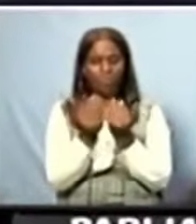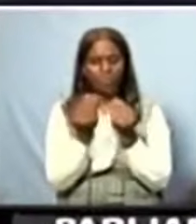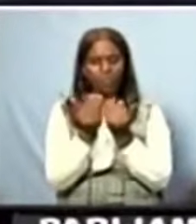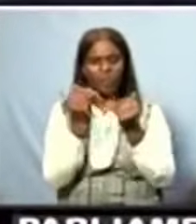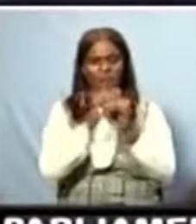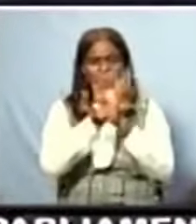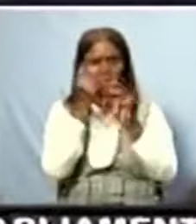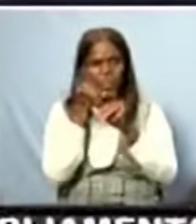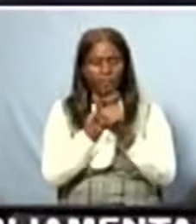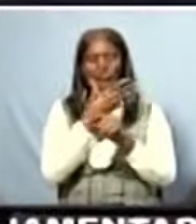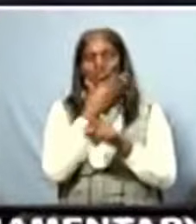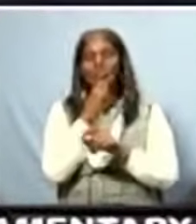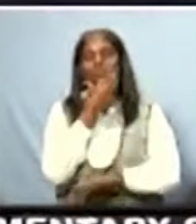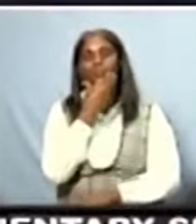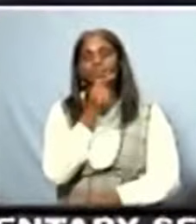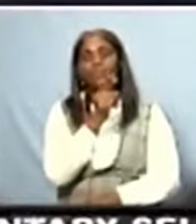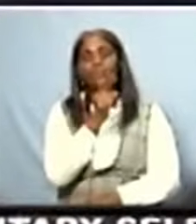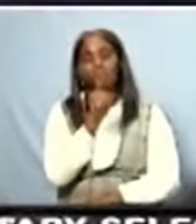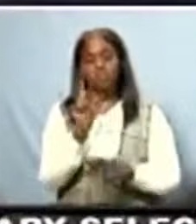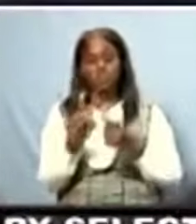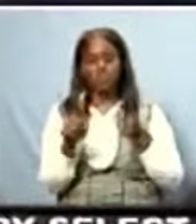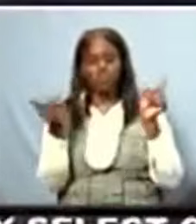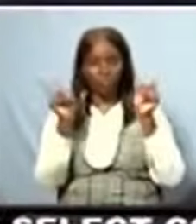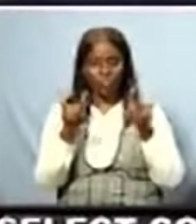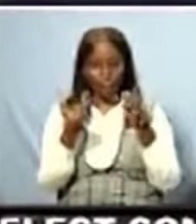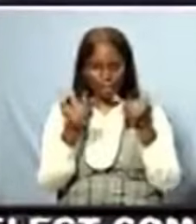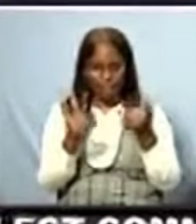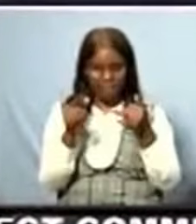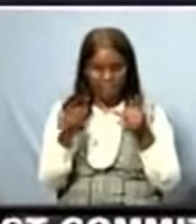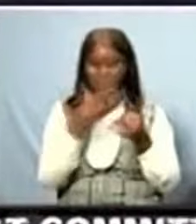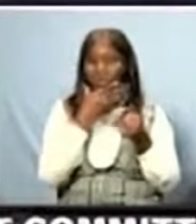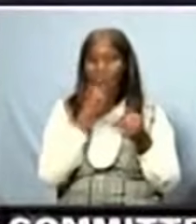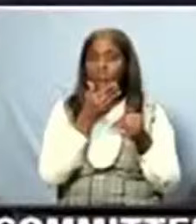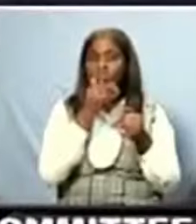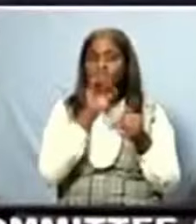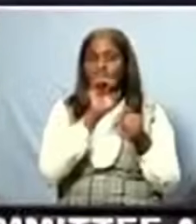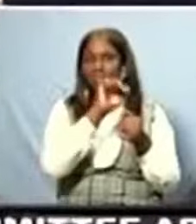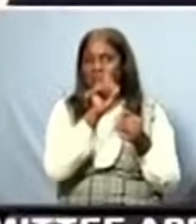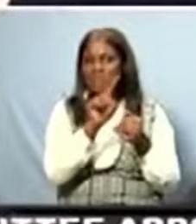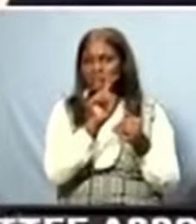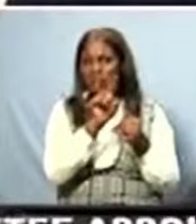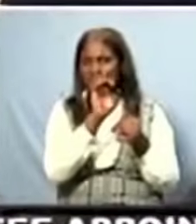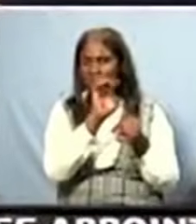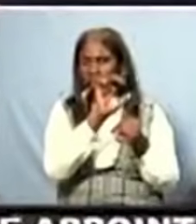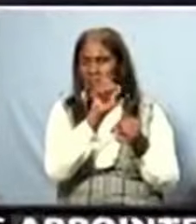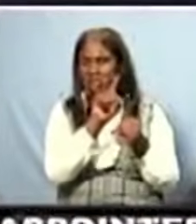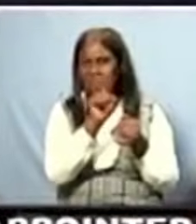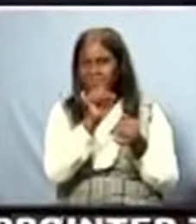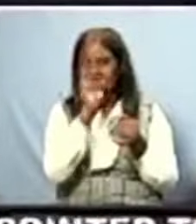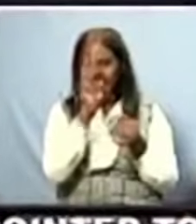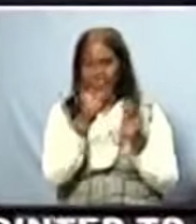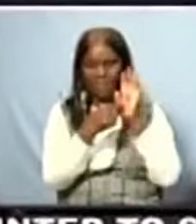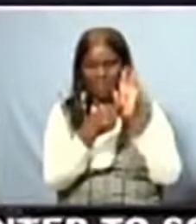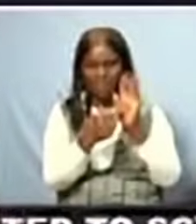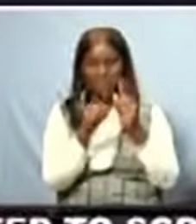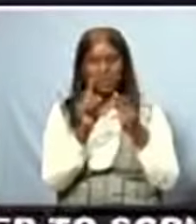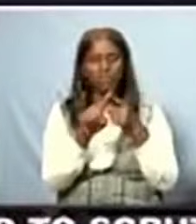clarity from the Commission as to when the Commission will indicate